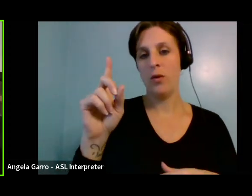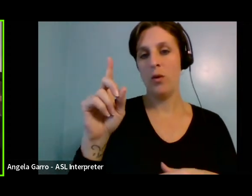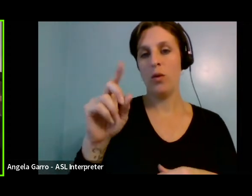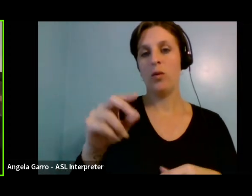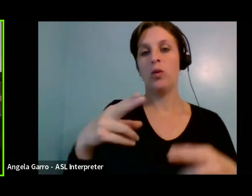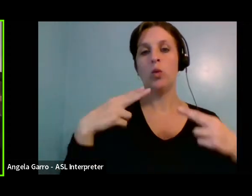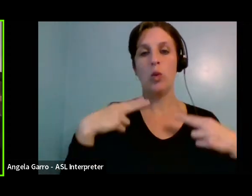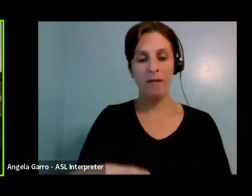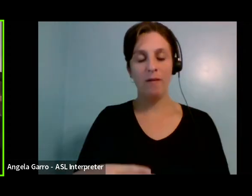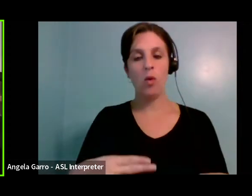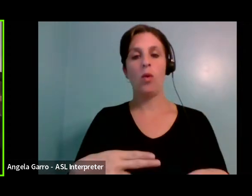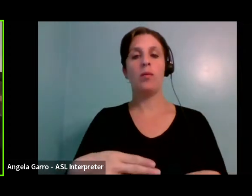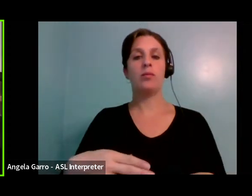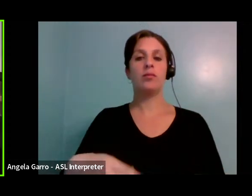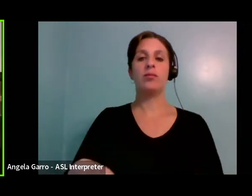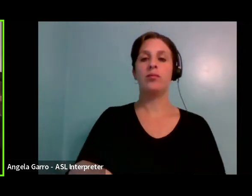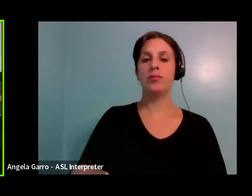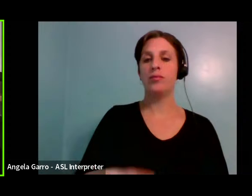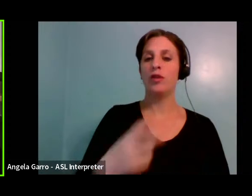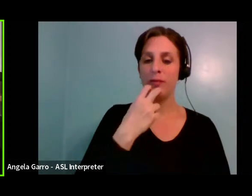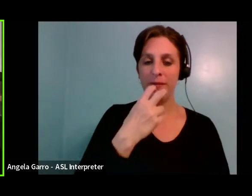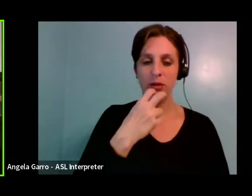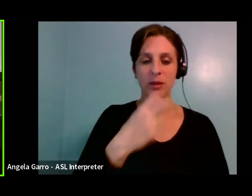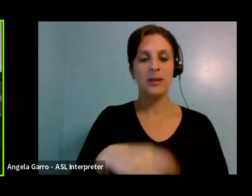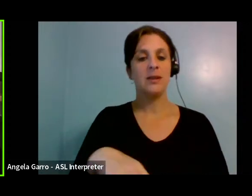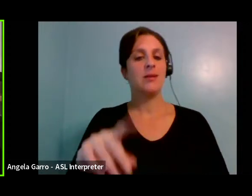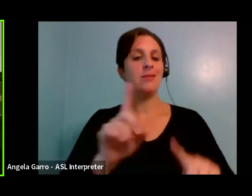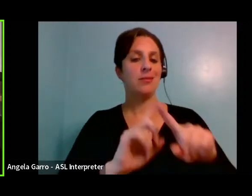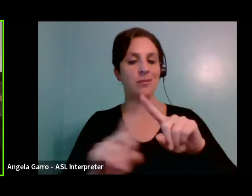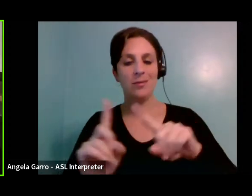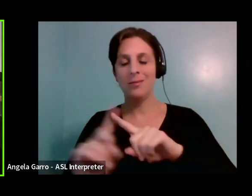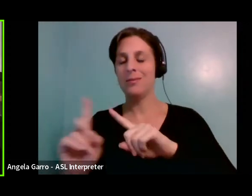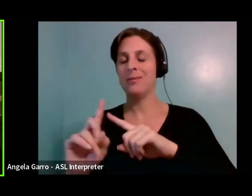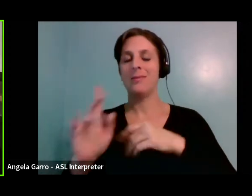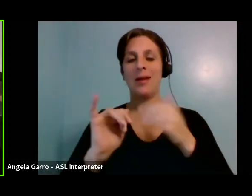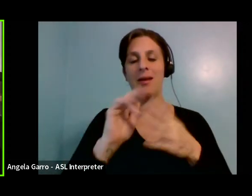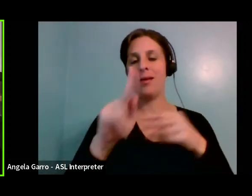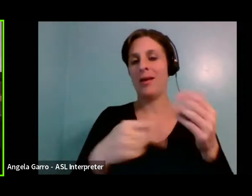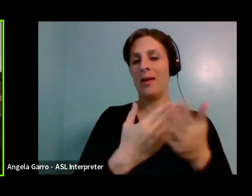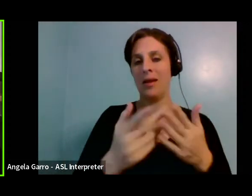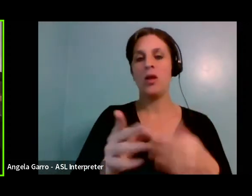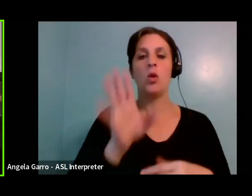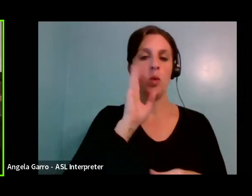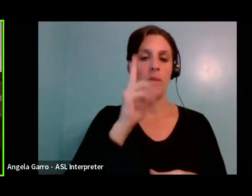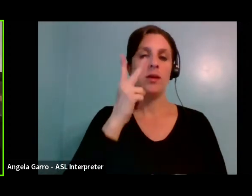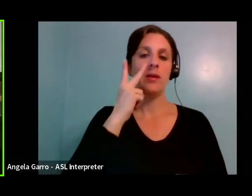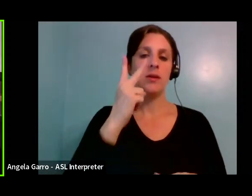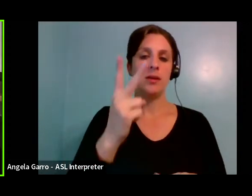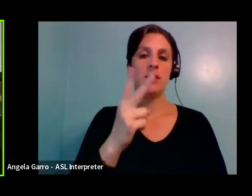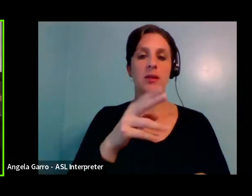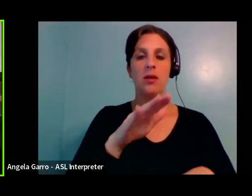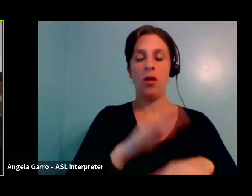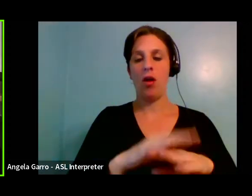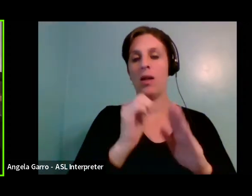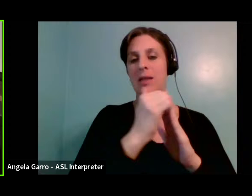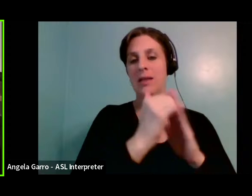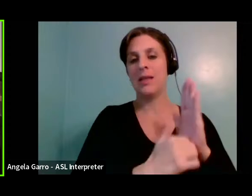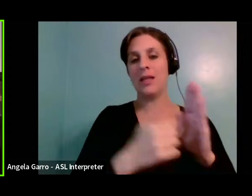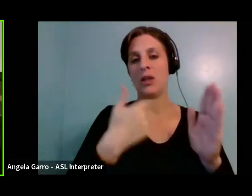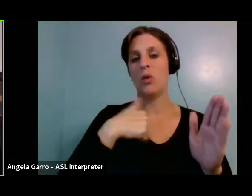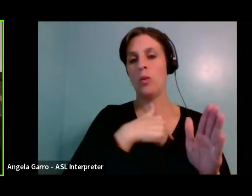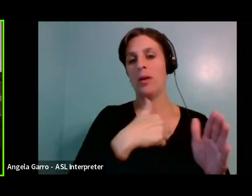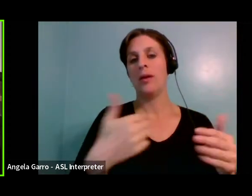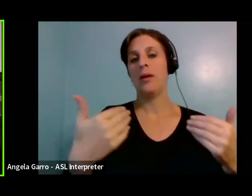uniforms and referees and all those kinds of things. You'll see on the agenda that we've